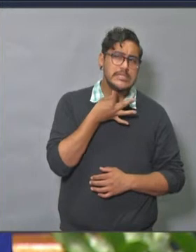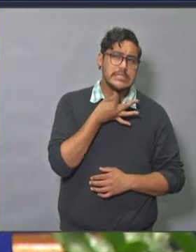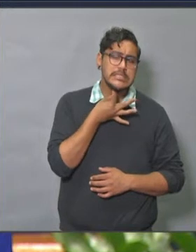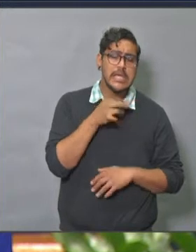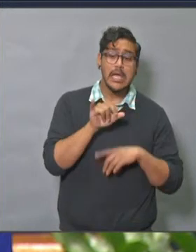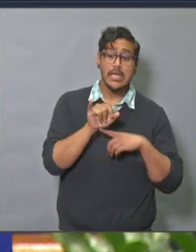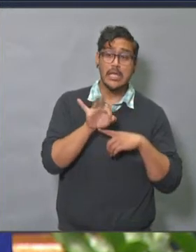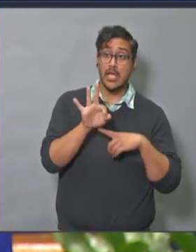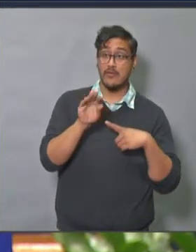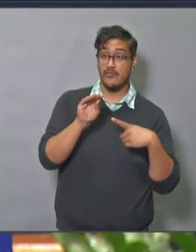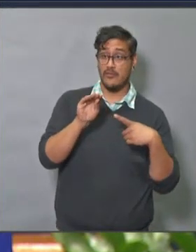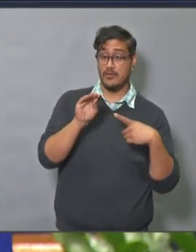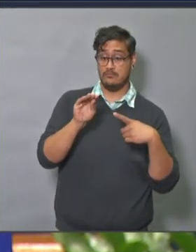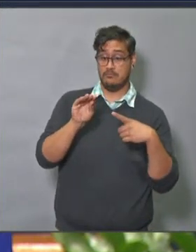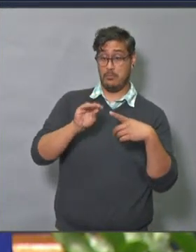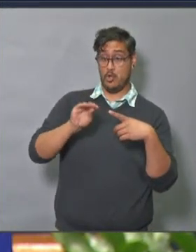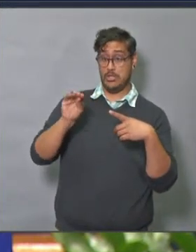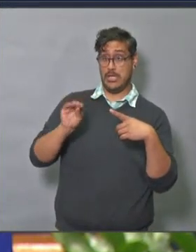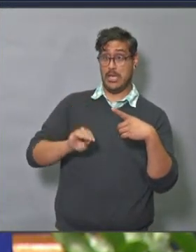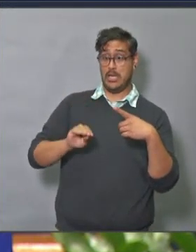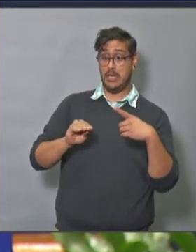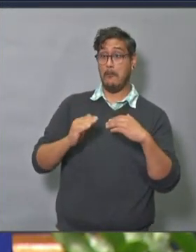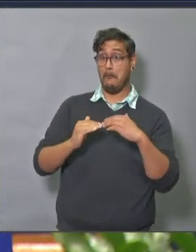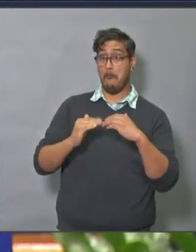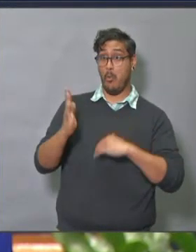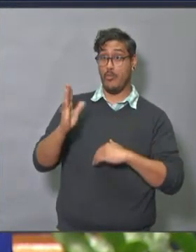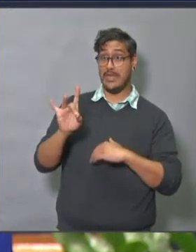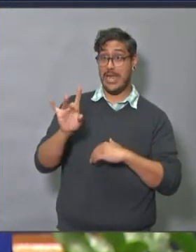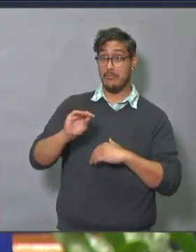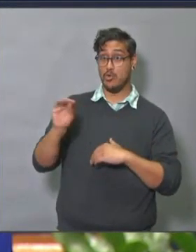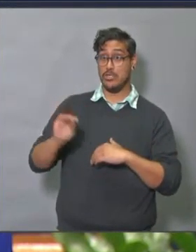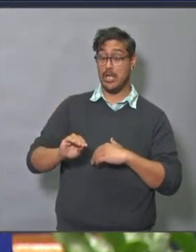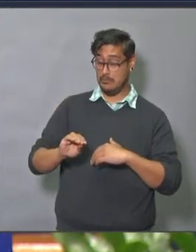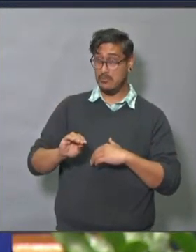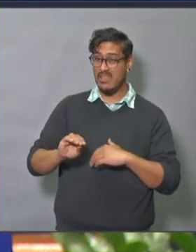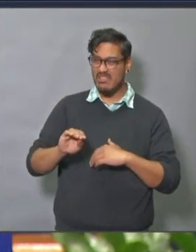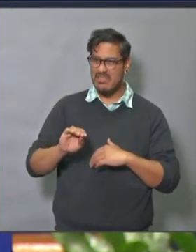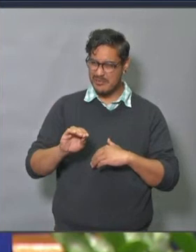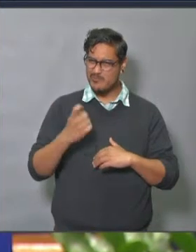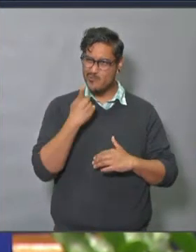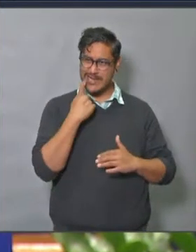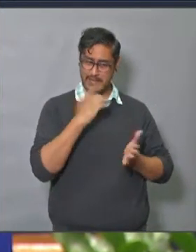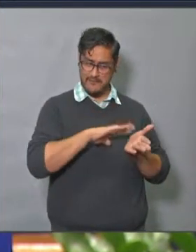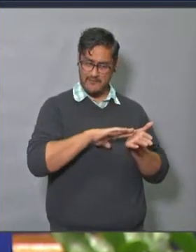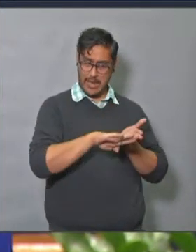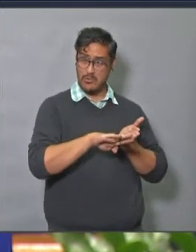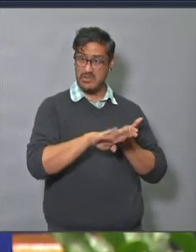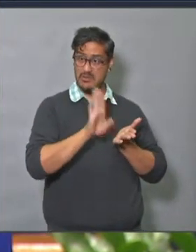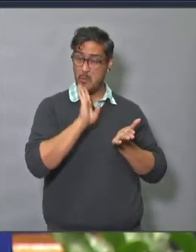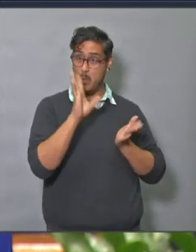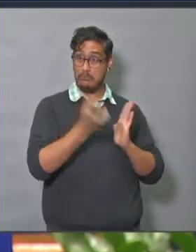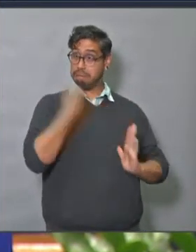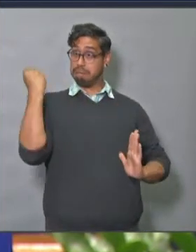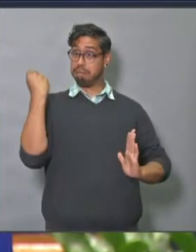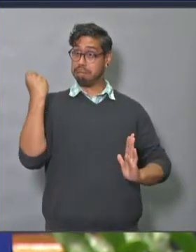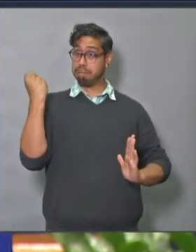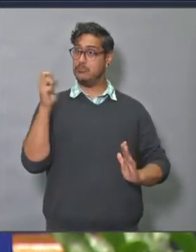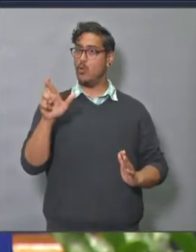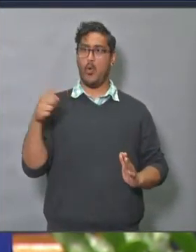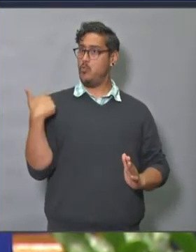above 8%, do we lose our variance? Is that automatic, or do we voluntarily surrender it at that